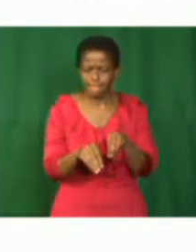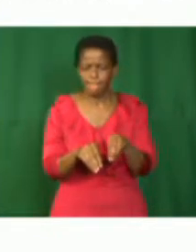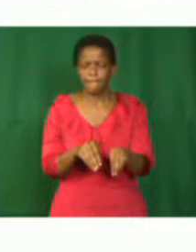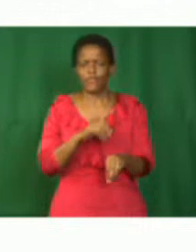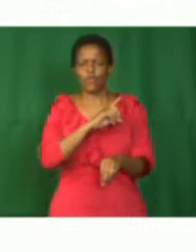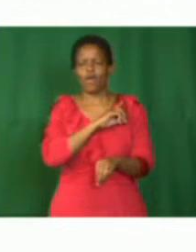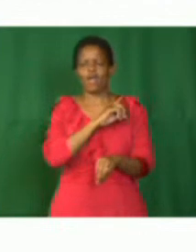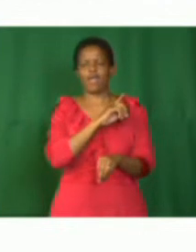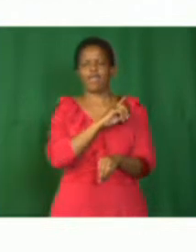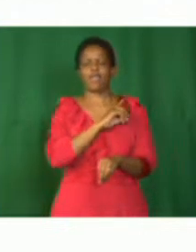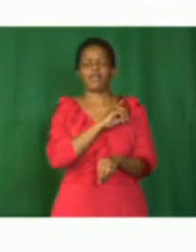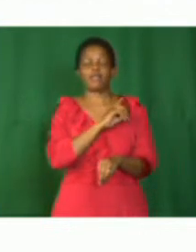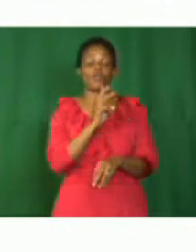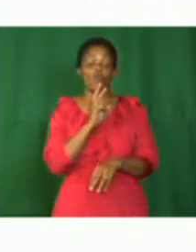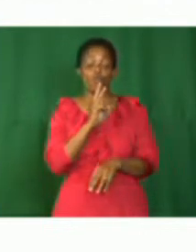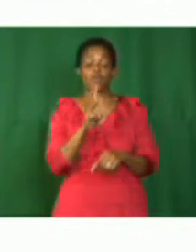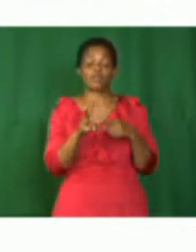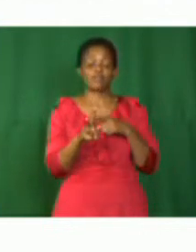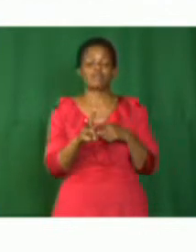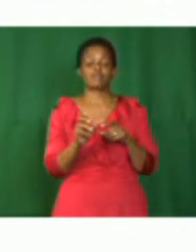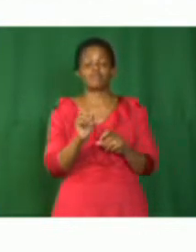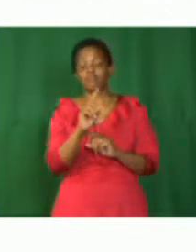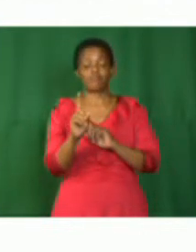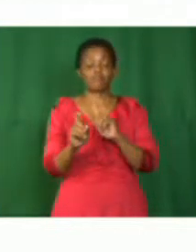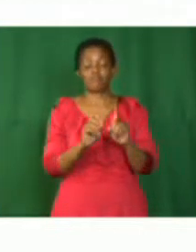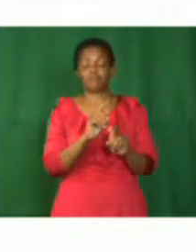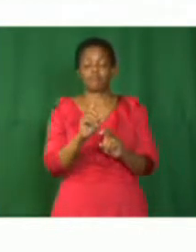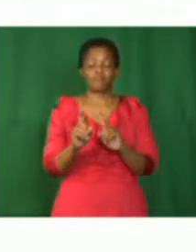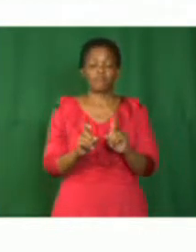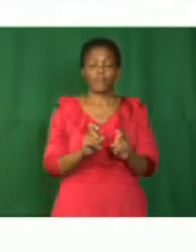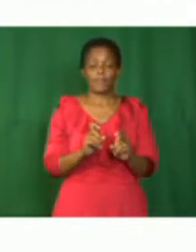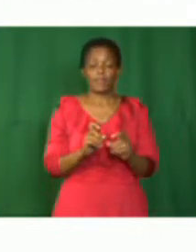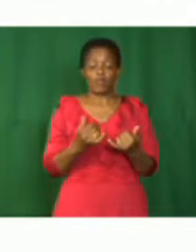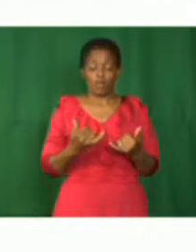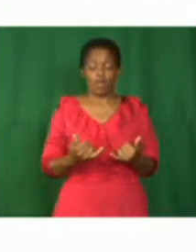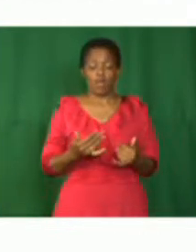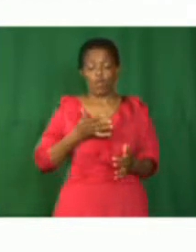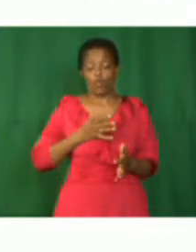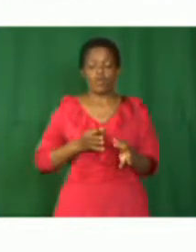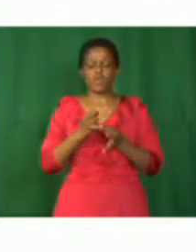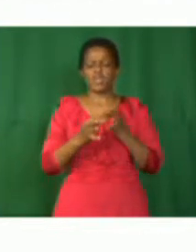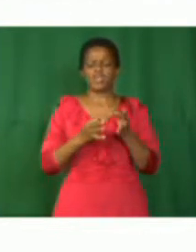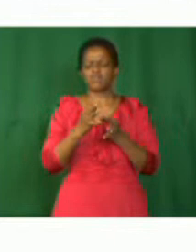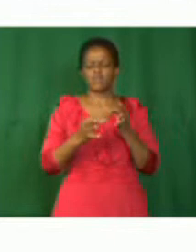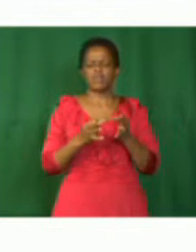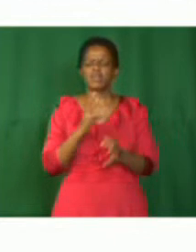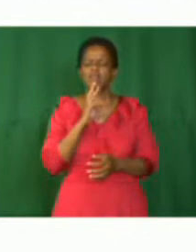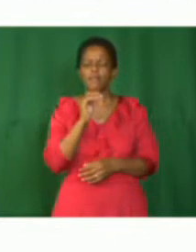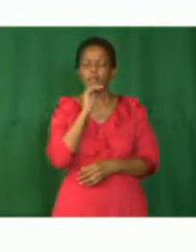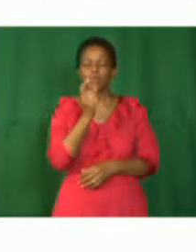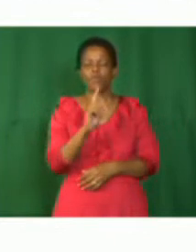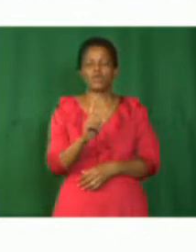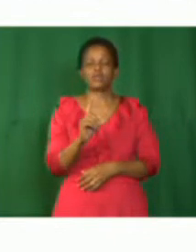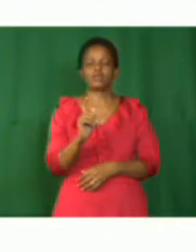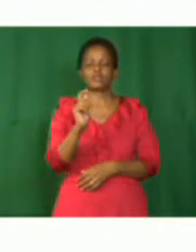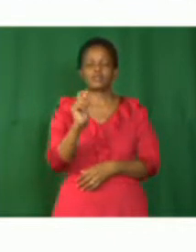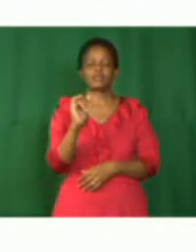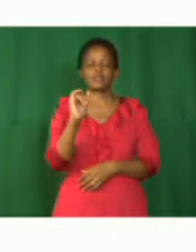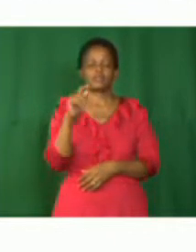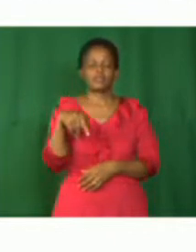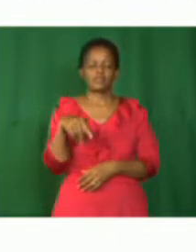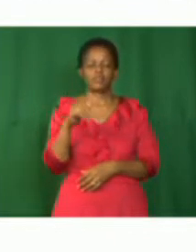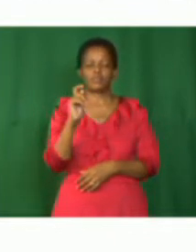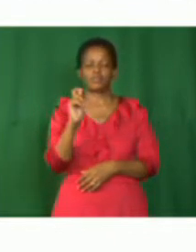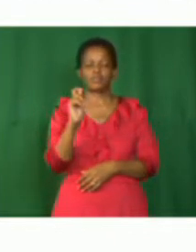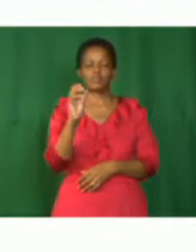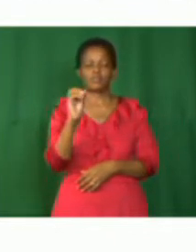yourself. So now, let us give the meaning of the word tiptoe. We are saying when you tiptoe, it is when